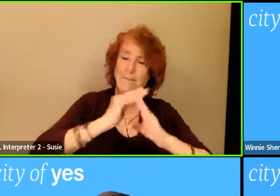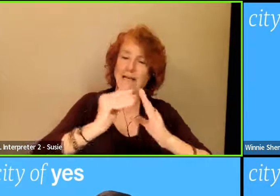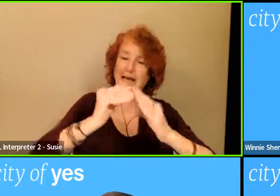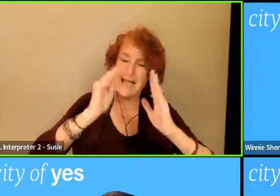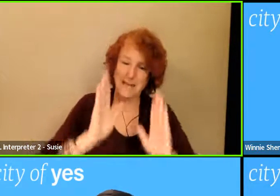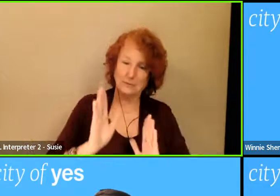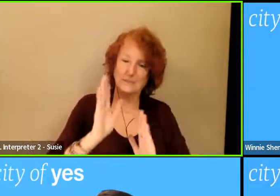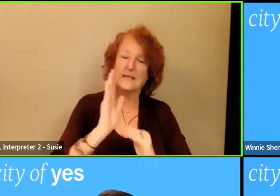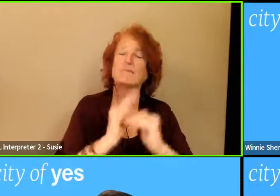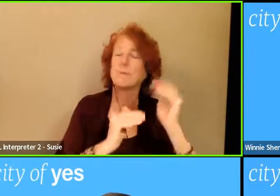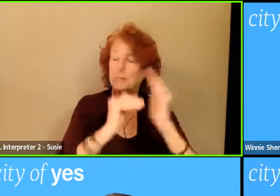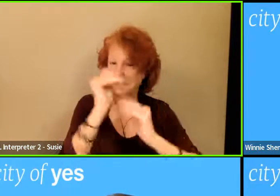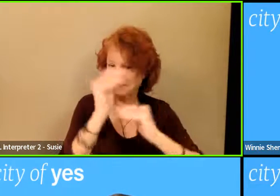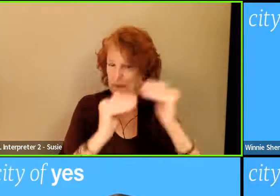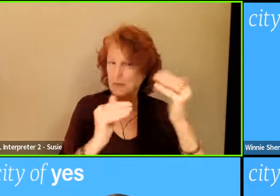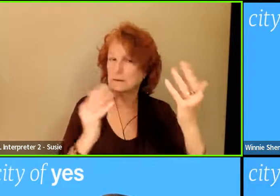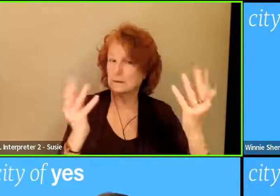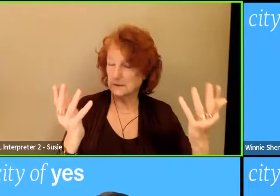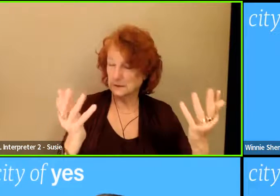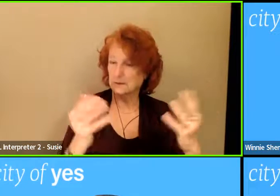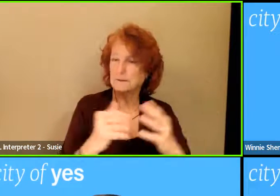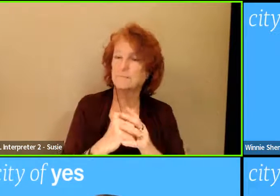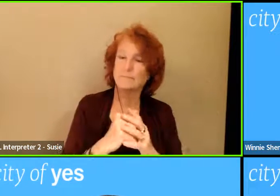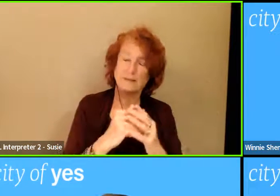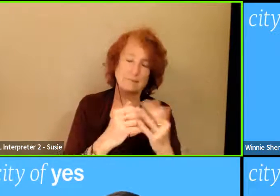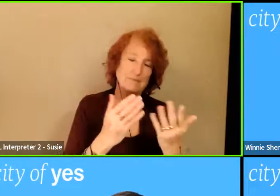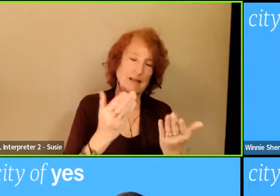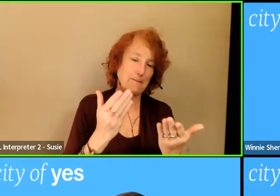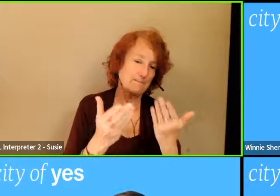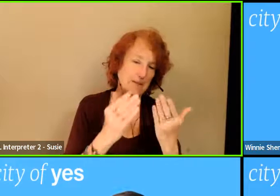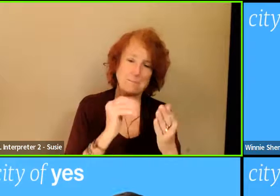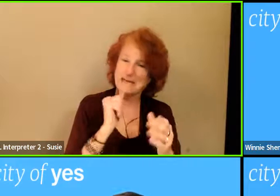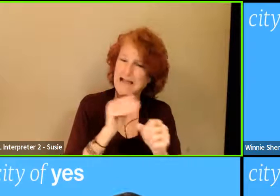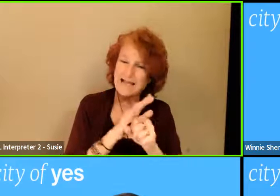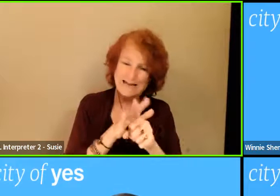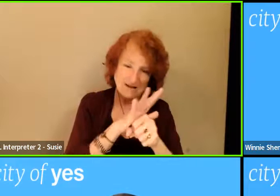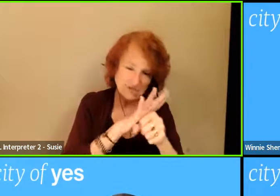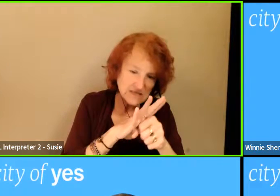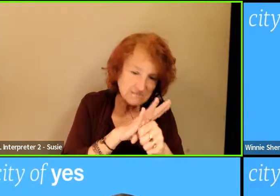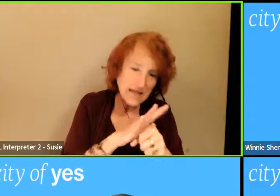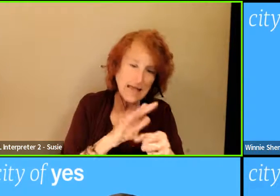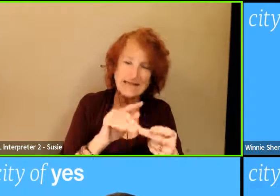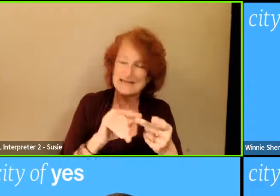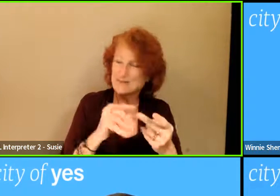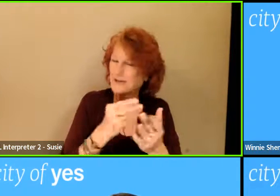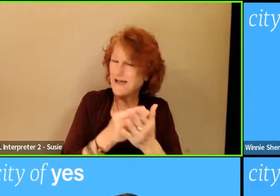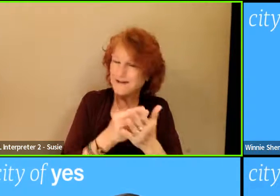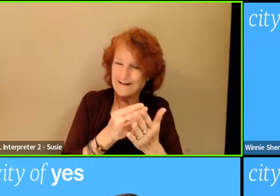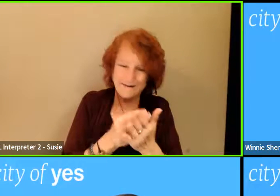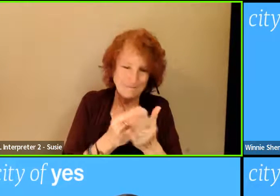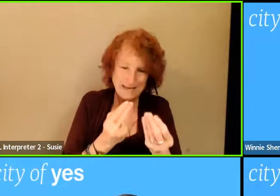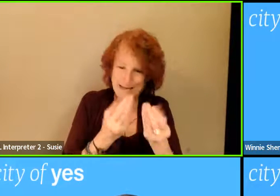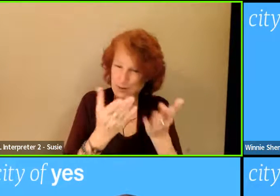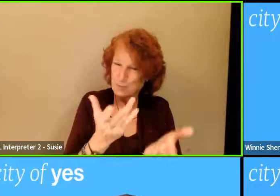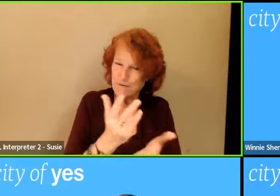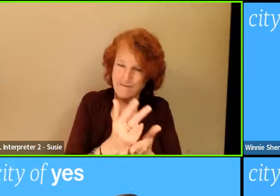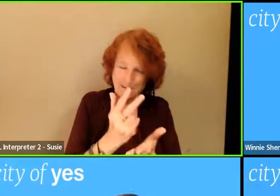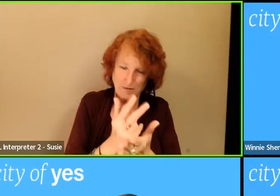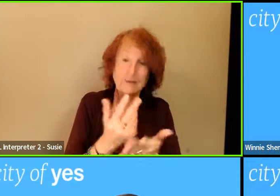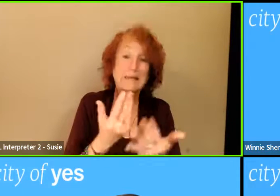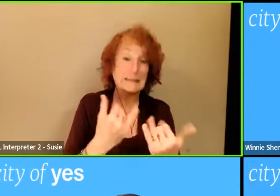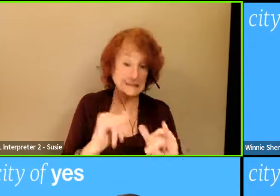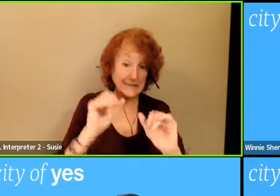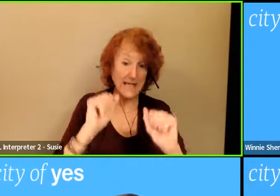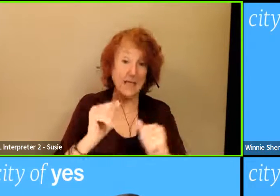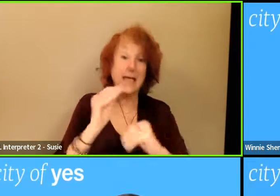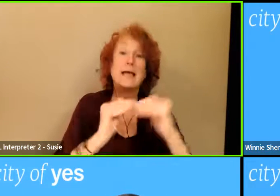on sites where it might be difficult to provide, either for space reasons or for money reasons. So, and like when he says,